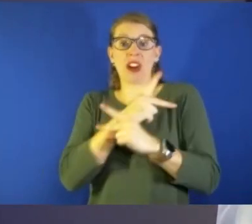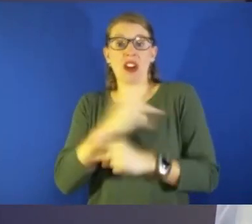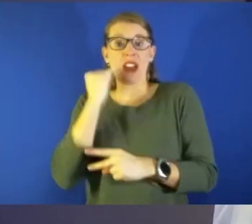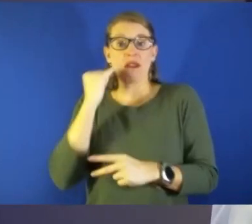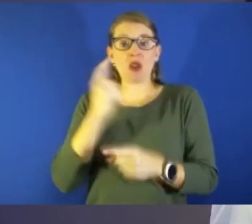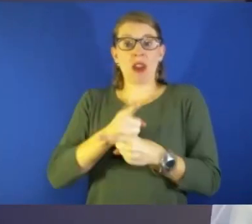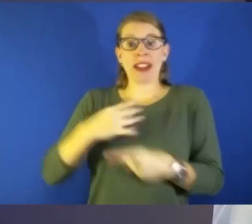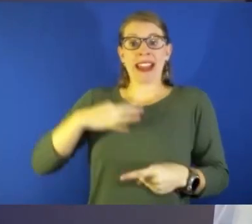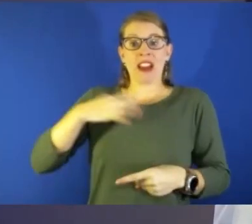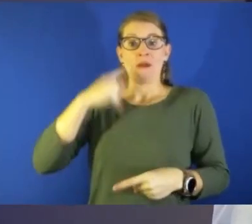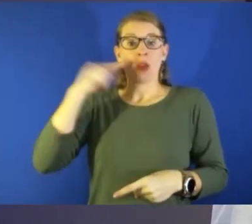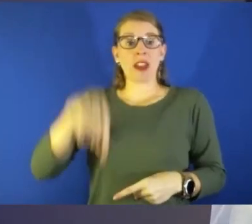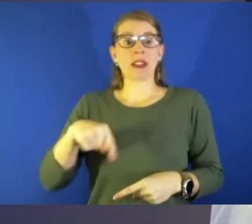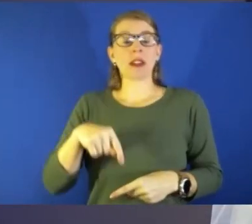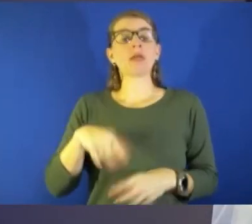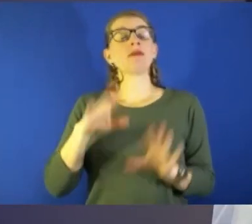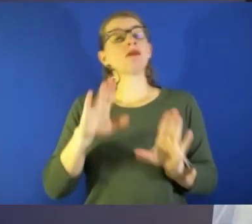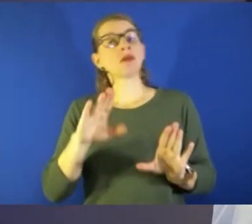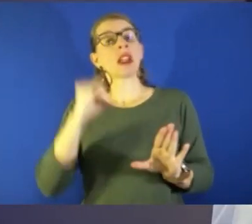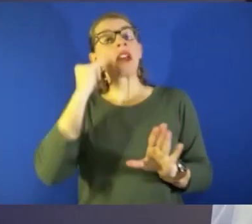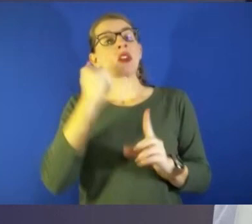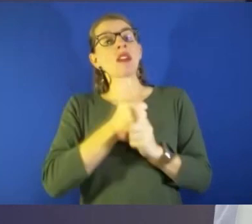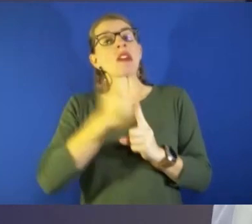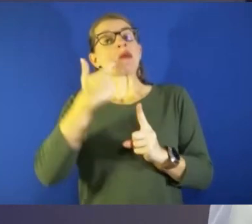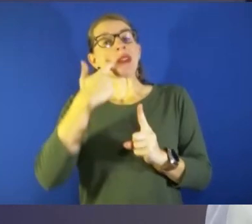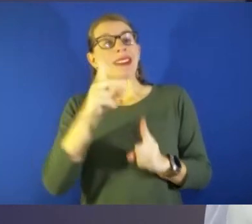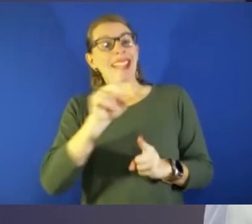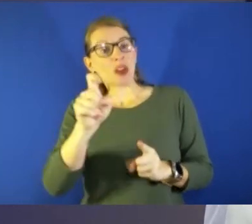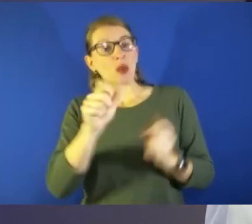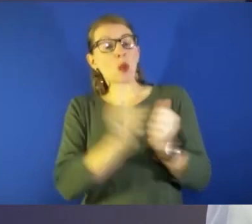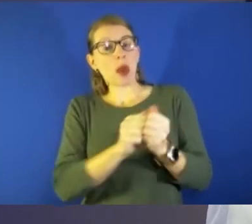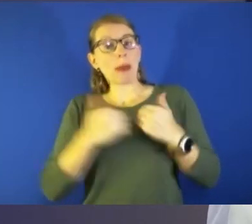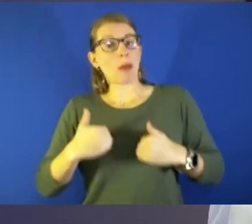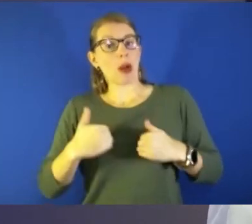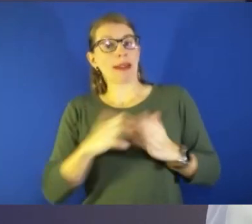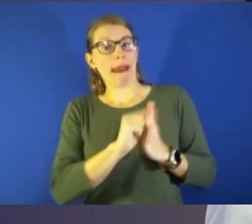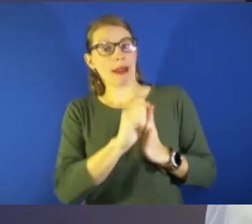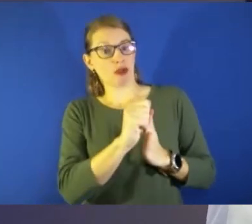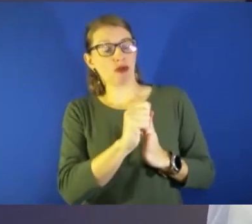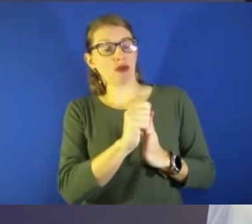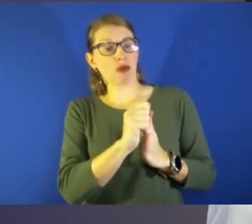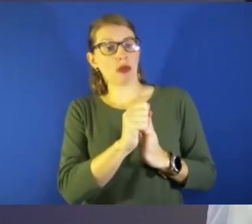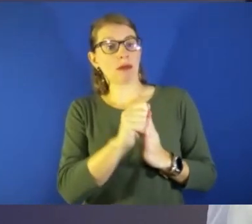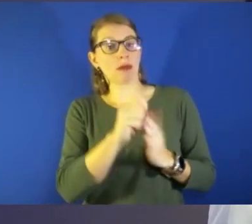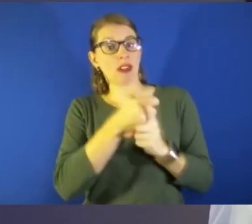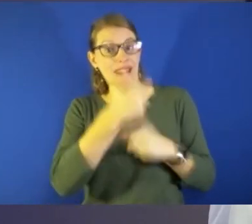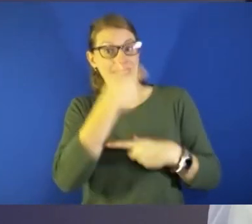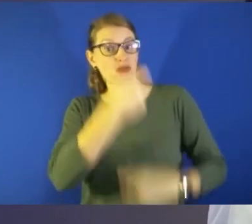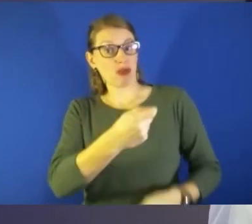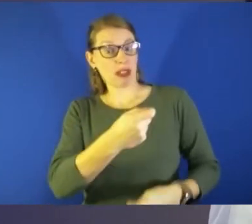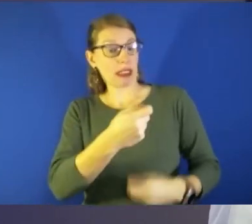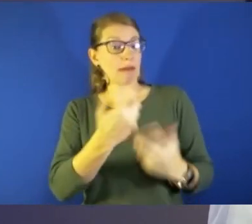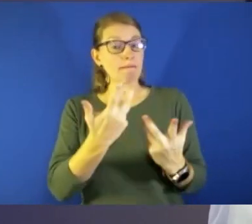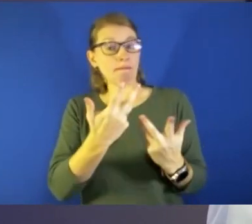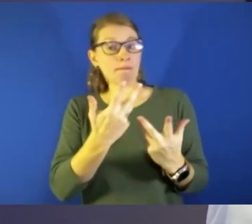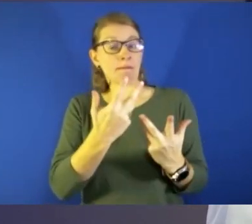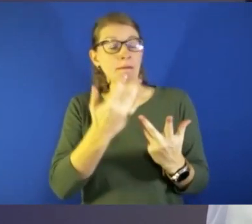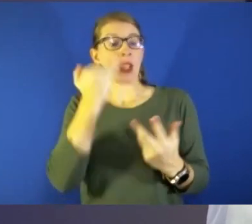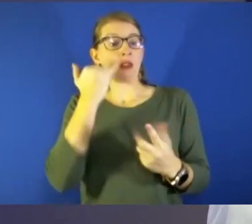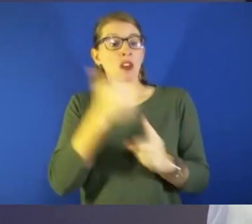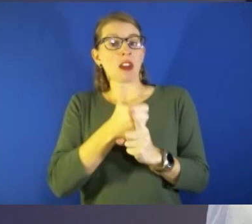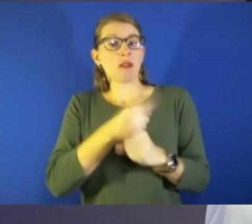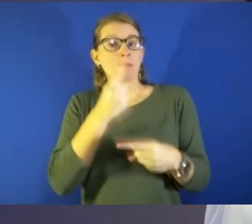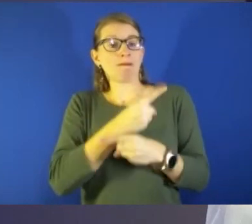you or a loved one has recently been diagnosed with cancer, breast cancer, and are interested to see if you're a candidate or